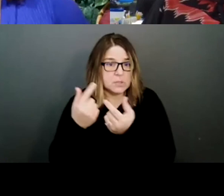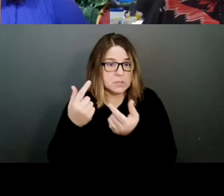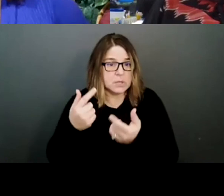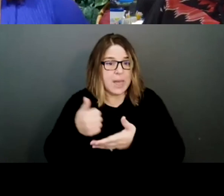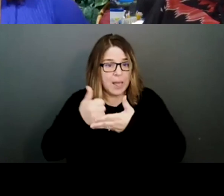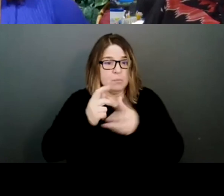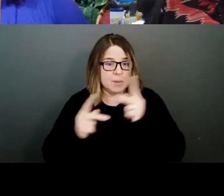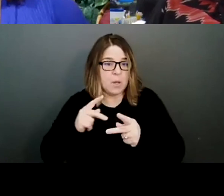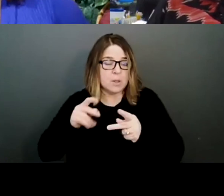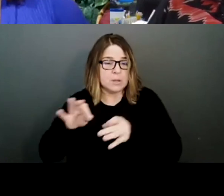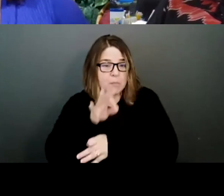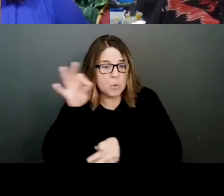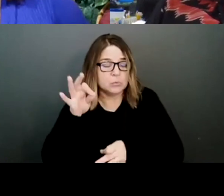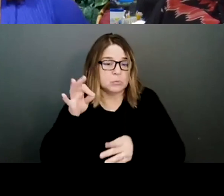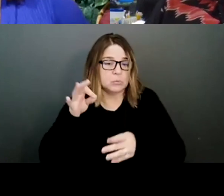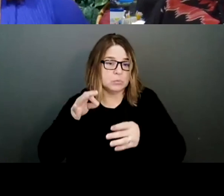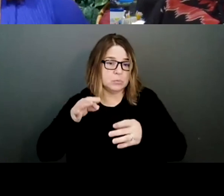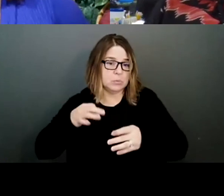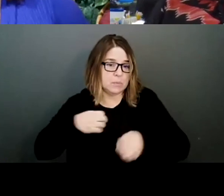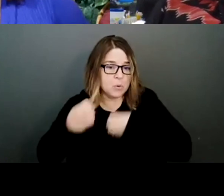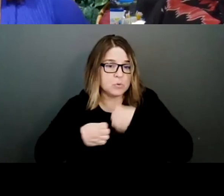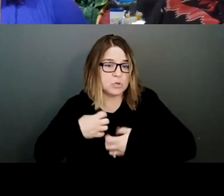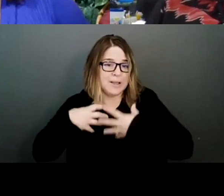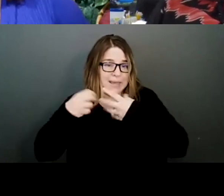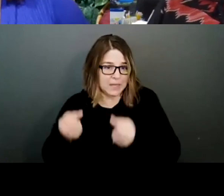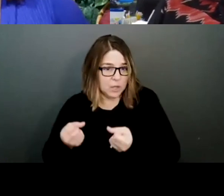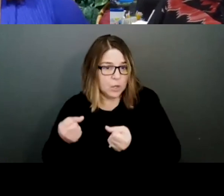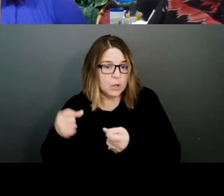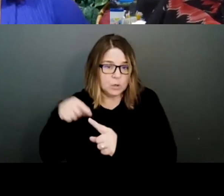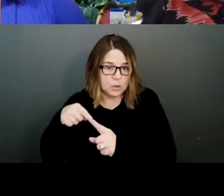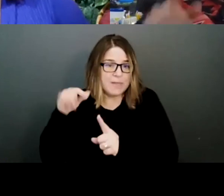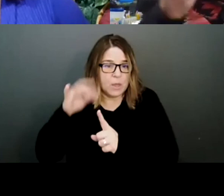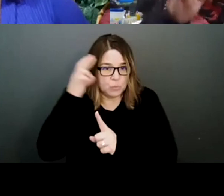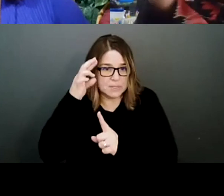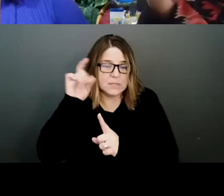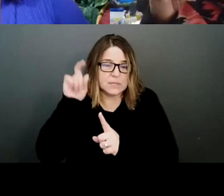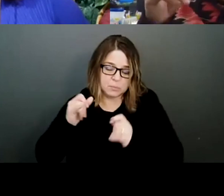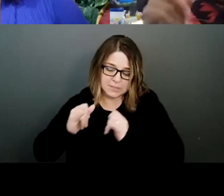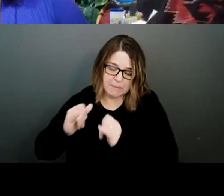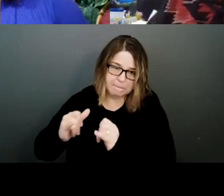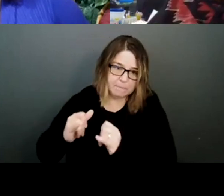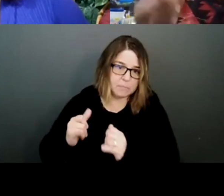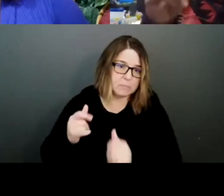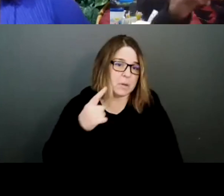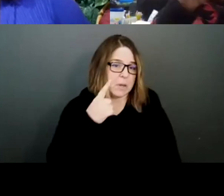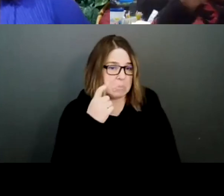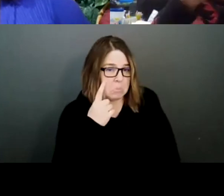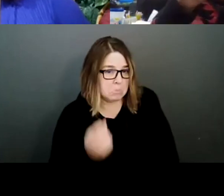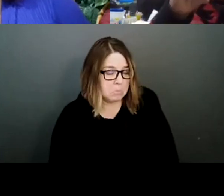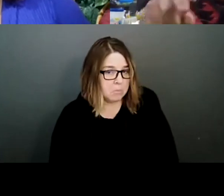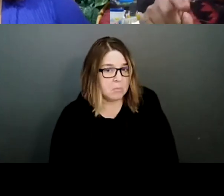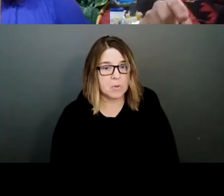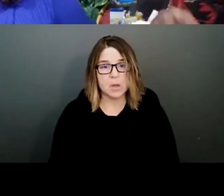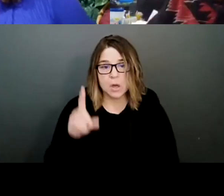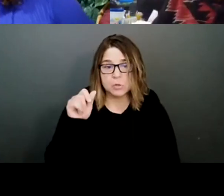heal from some type of wound or get that support. So I don't know if Janet has other ideas, or Danya. I